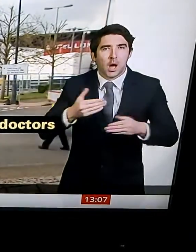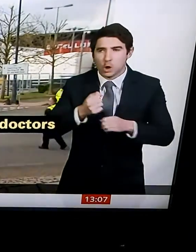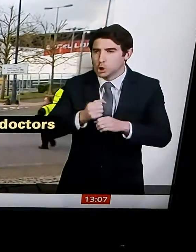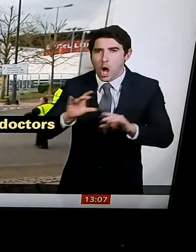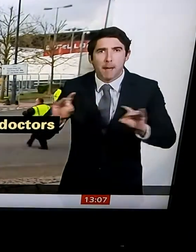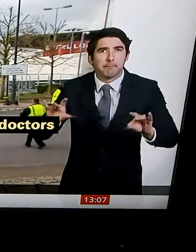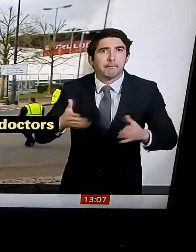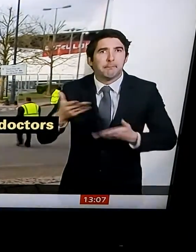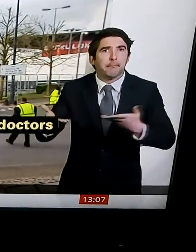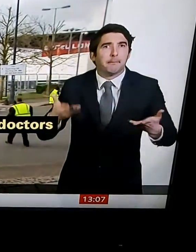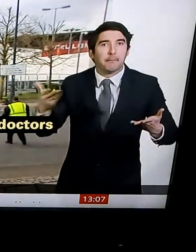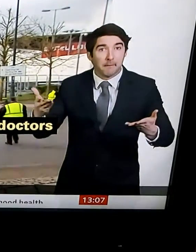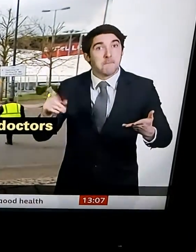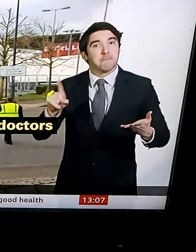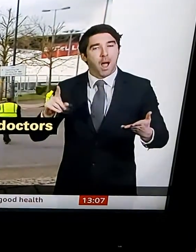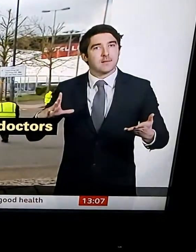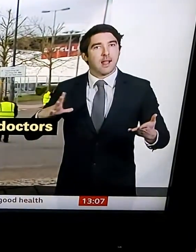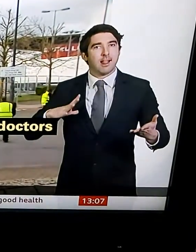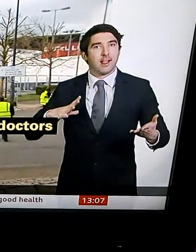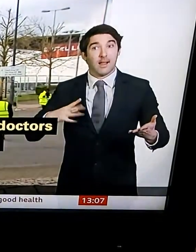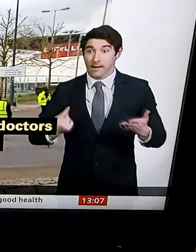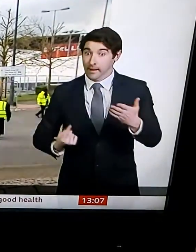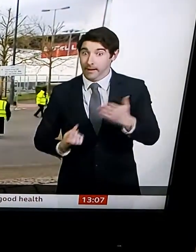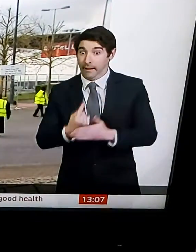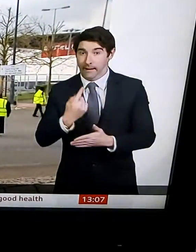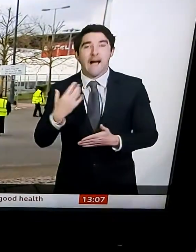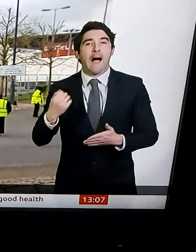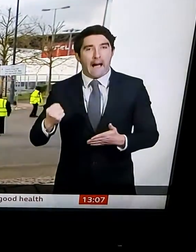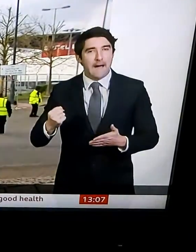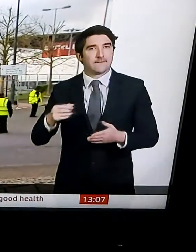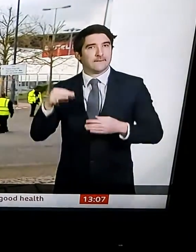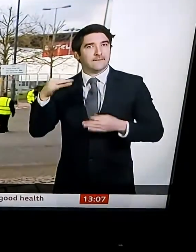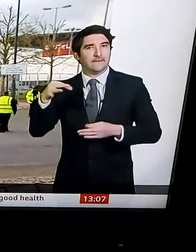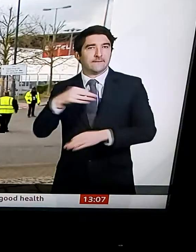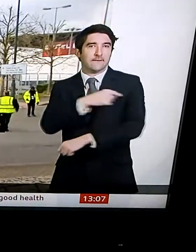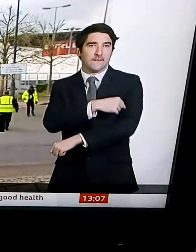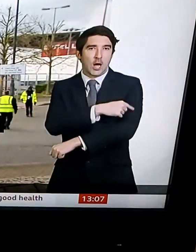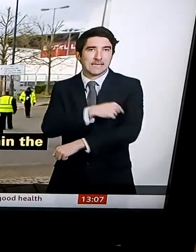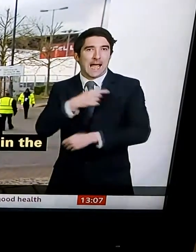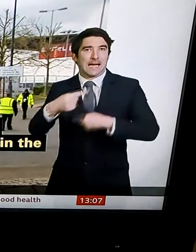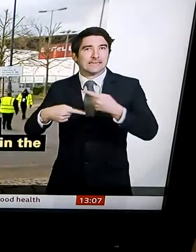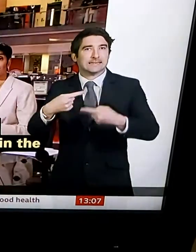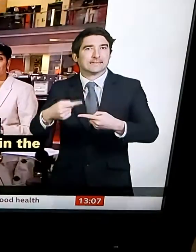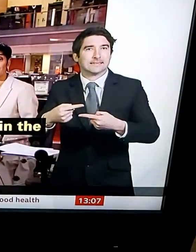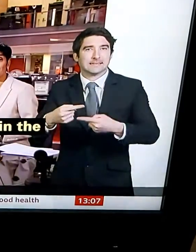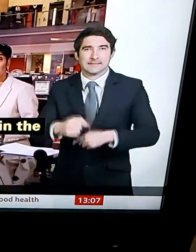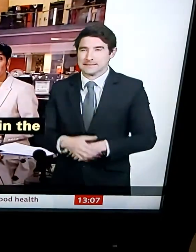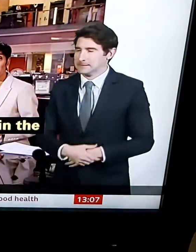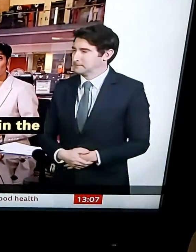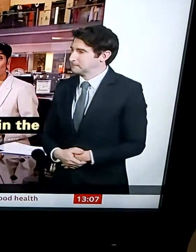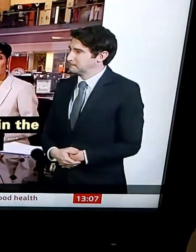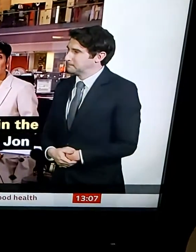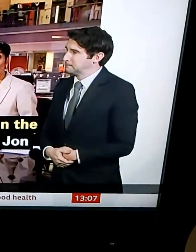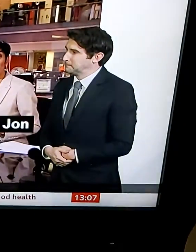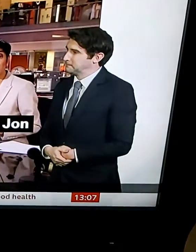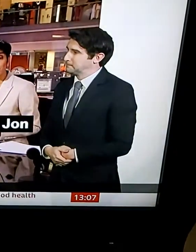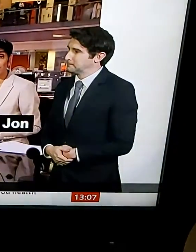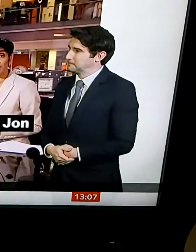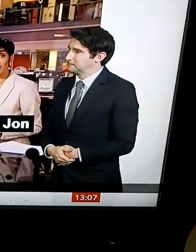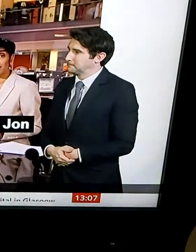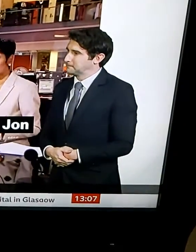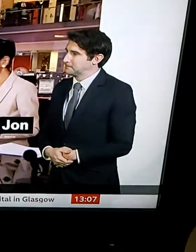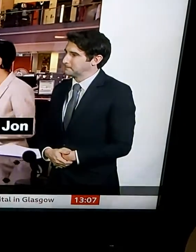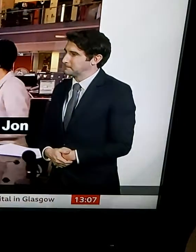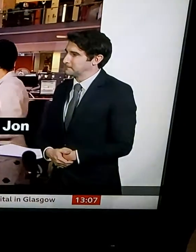expecting it here to open within the next few days. Okay, John, many thanks. John Donison there. Well, we can talk now to our